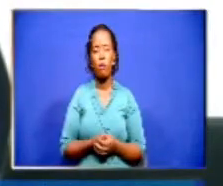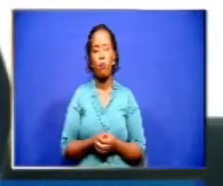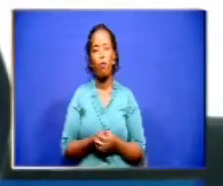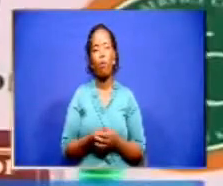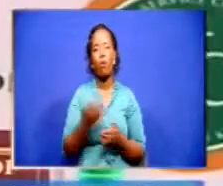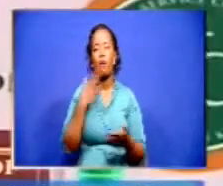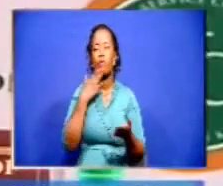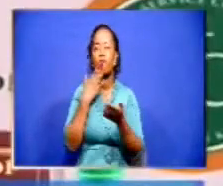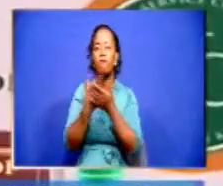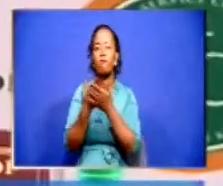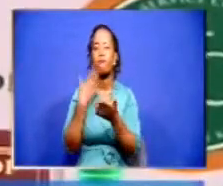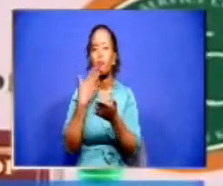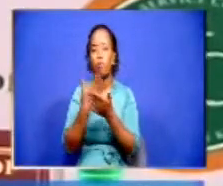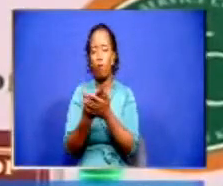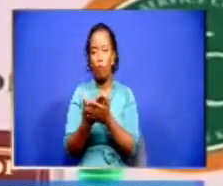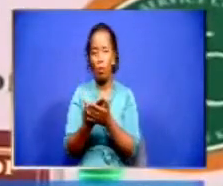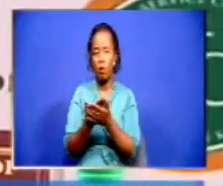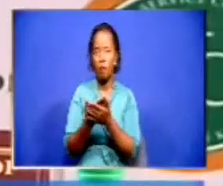Thank you.